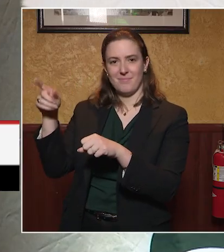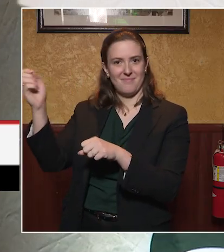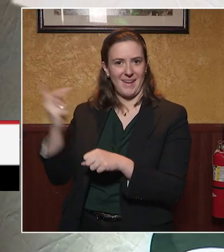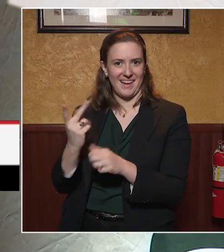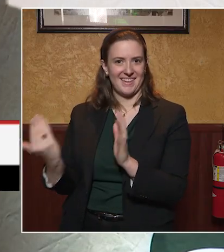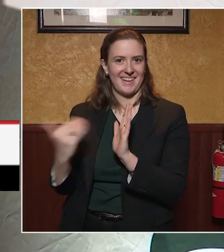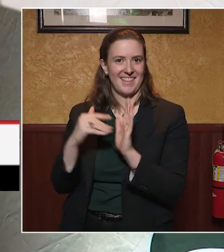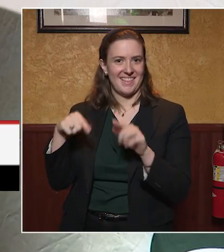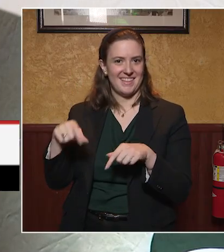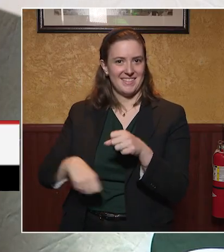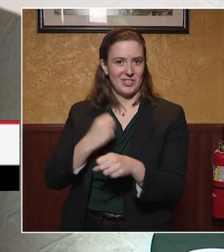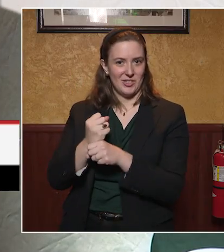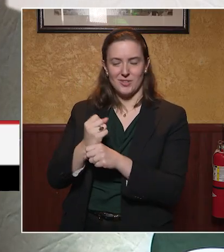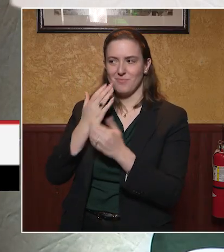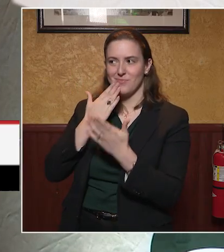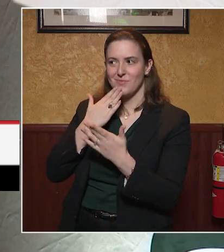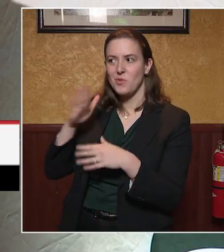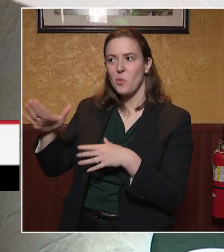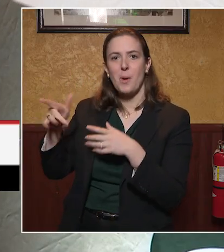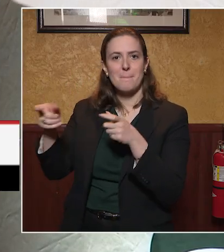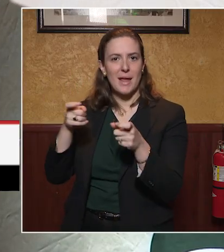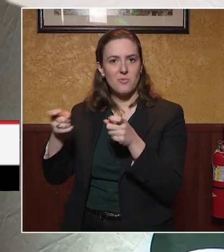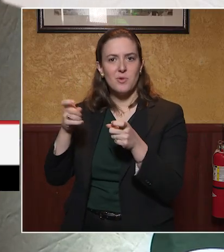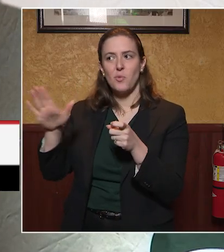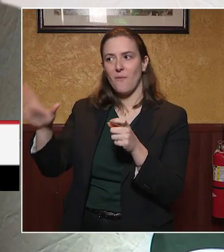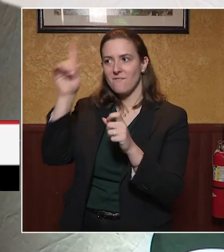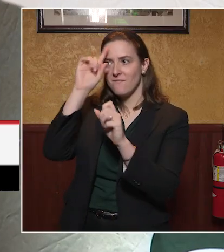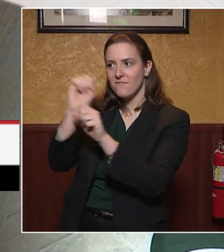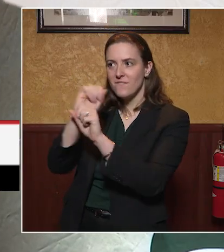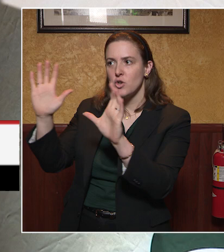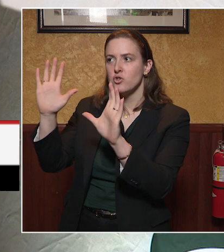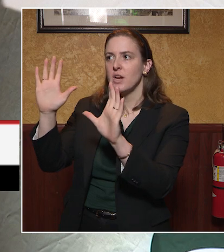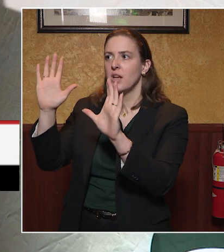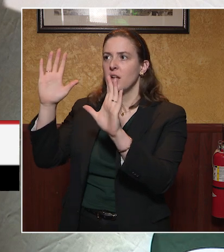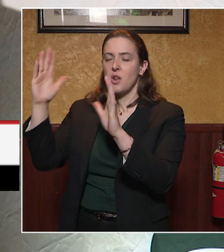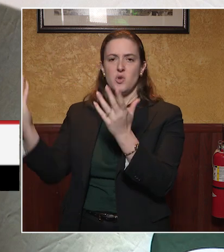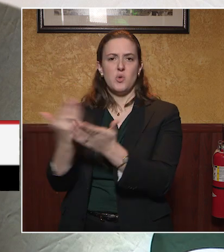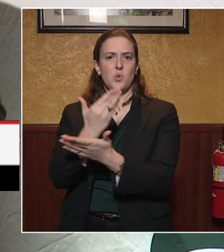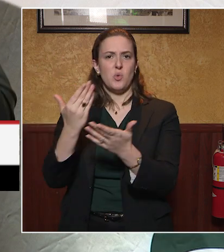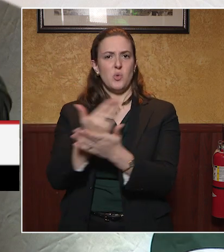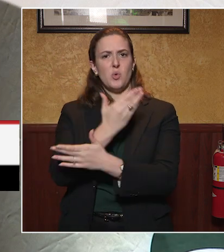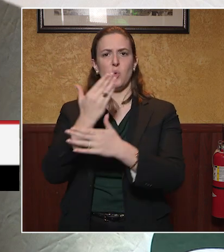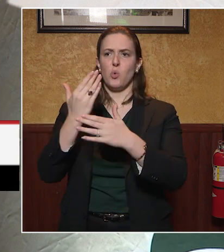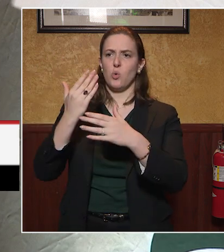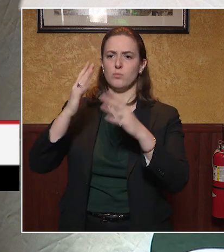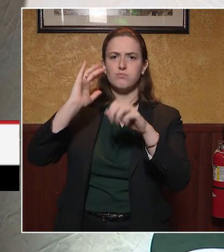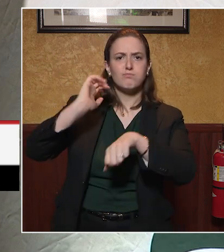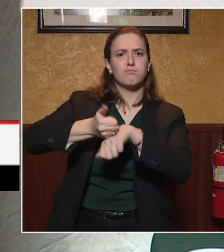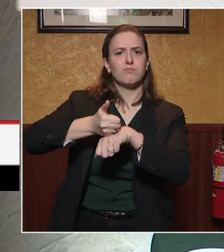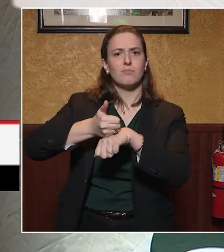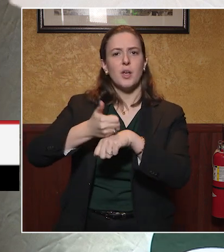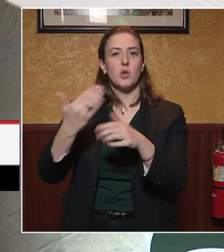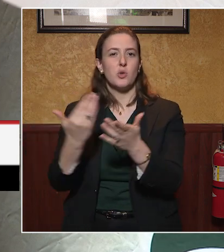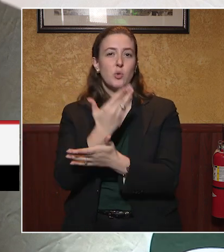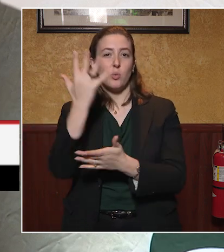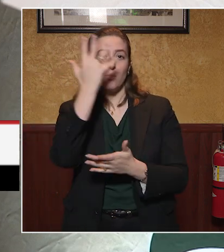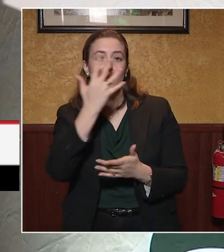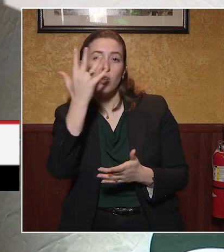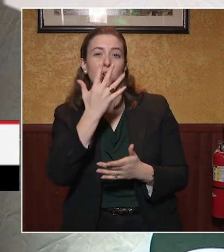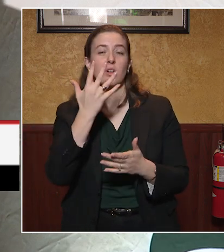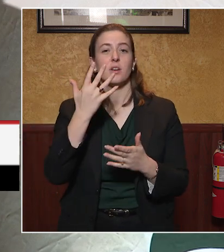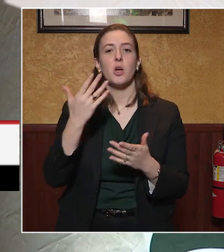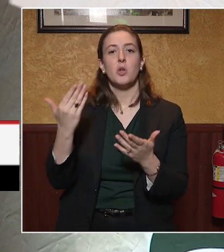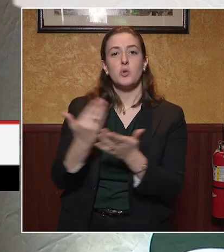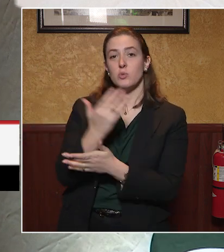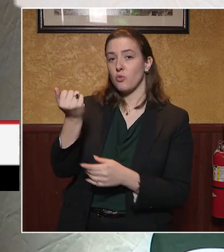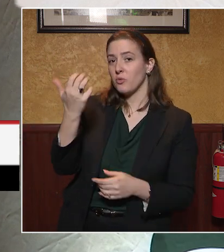It was with the management and vision of the Maker Show team that they brought a new infrastructure, a brand new look and aesthetic, new social media